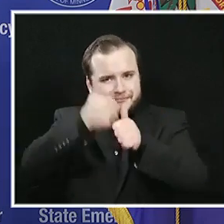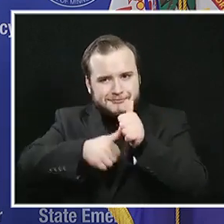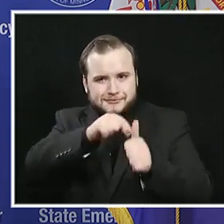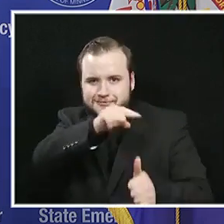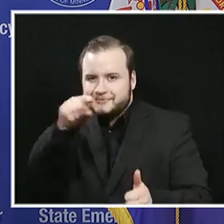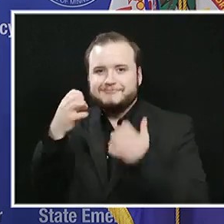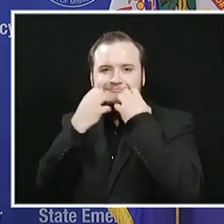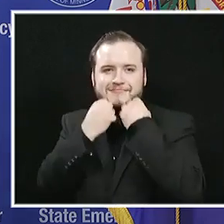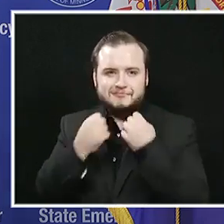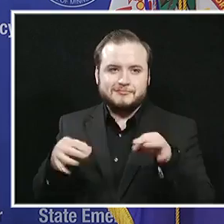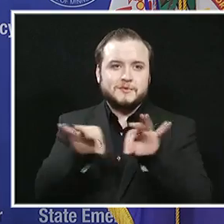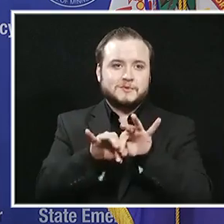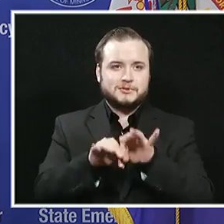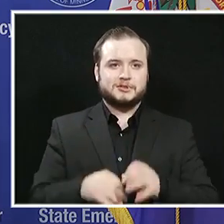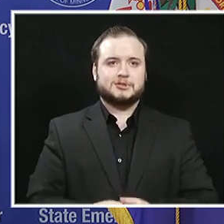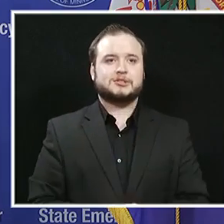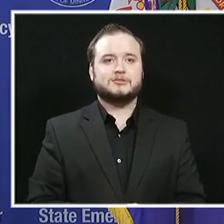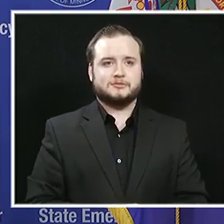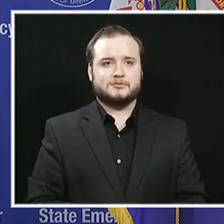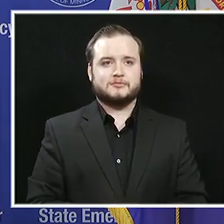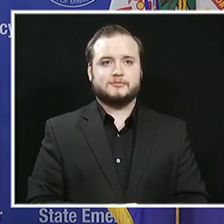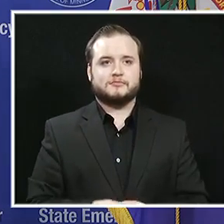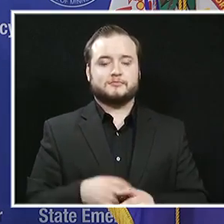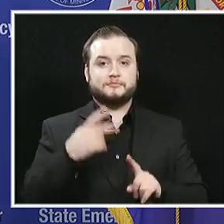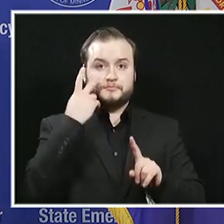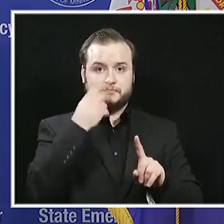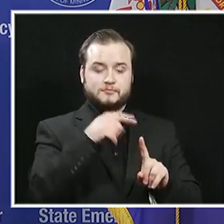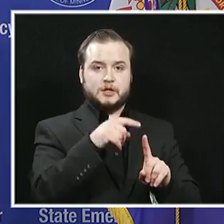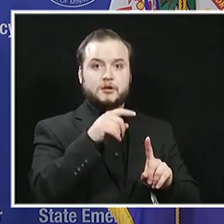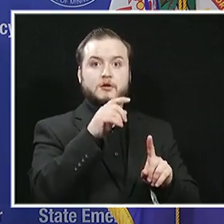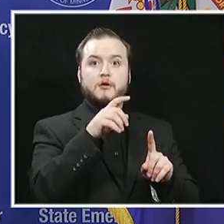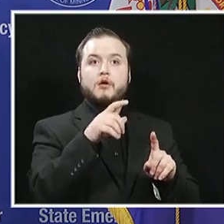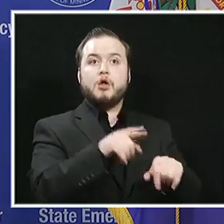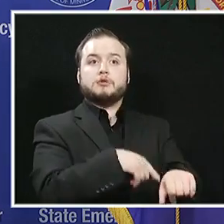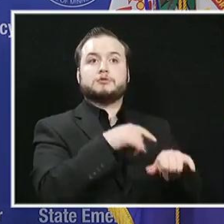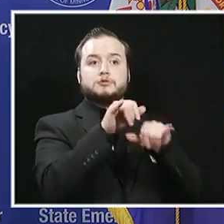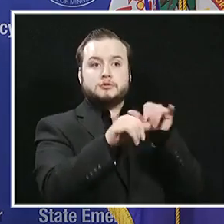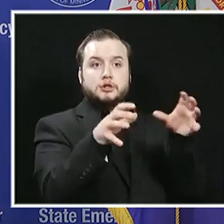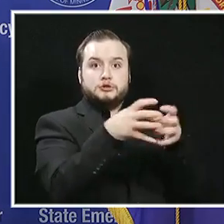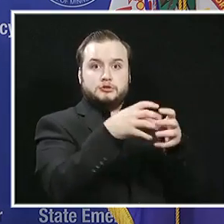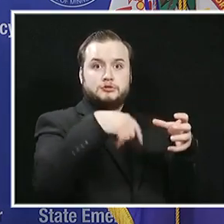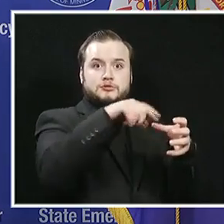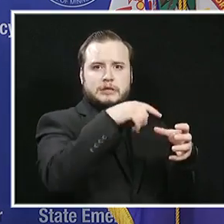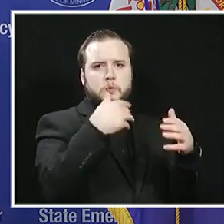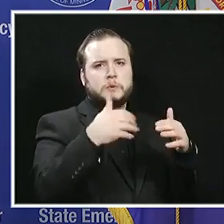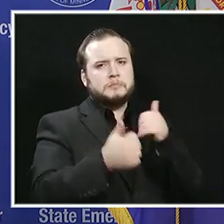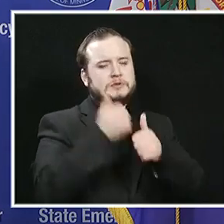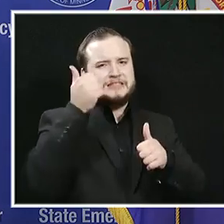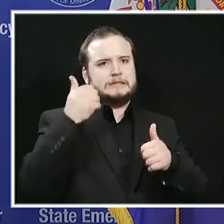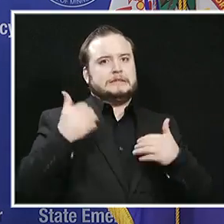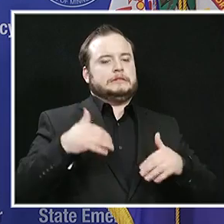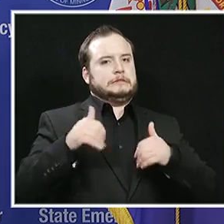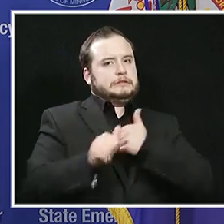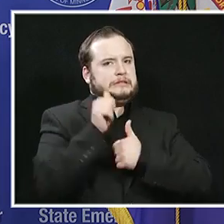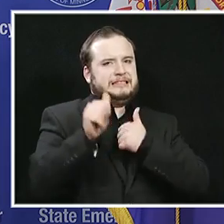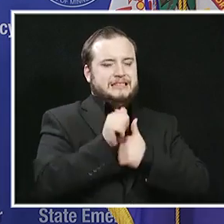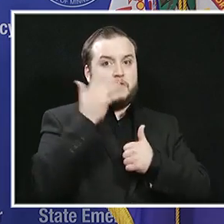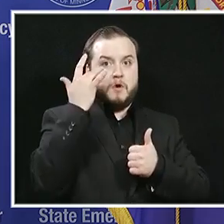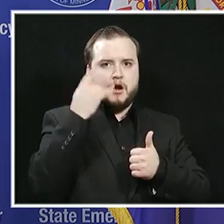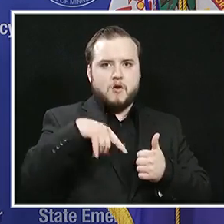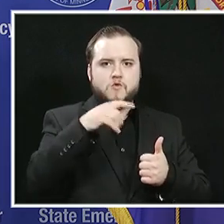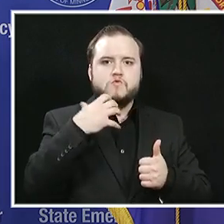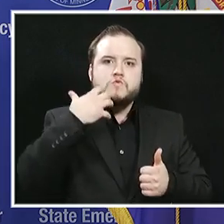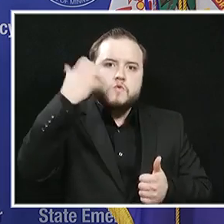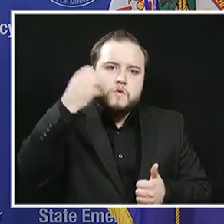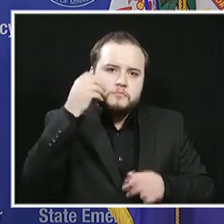is most dangerous to those in congregate living facilities. It is most dangerous to the elderly, and it's most dangerous to those with underlying health conditions. I think our